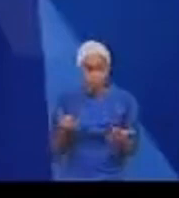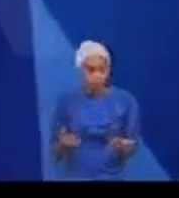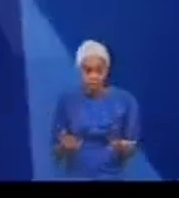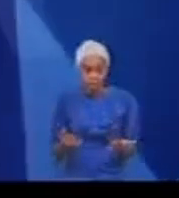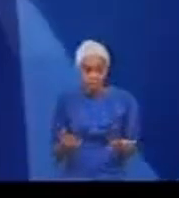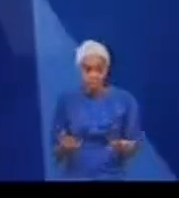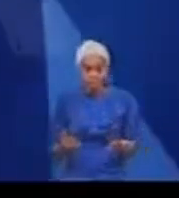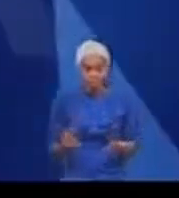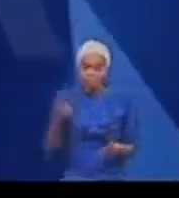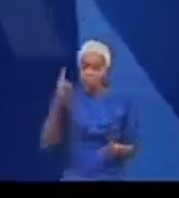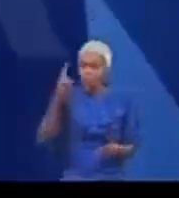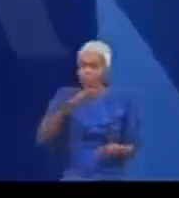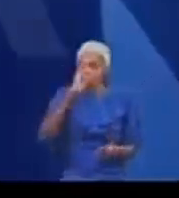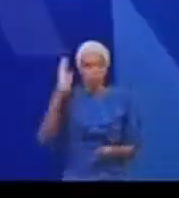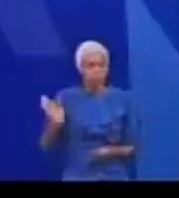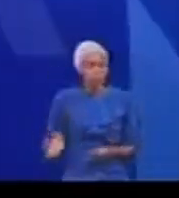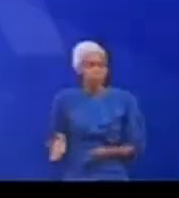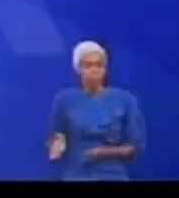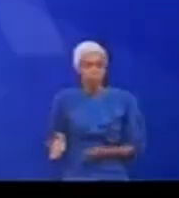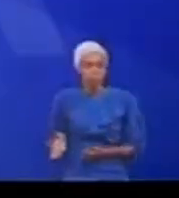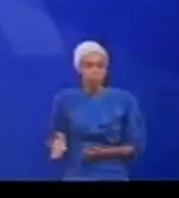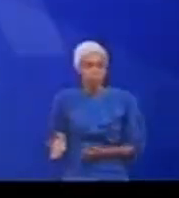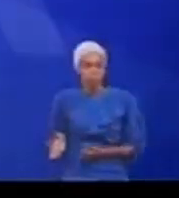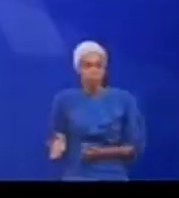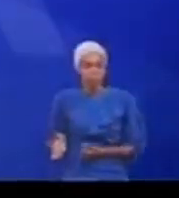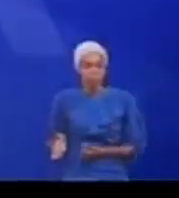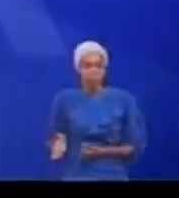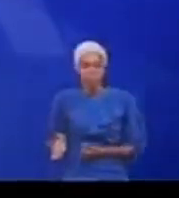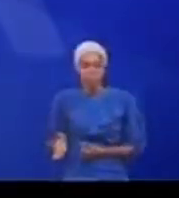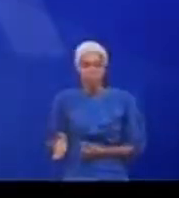So why would he fail now?